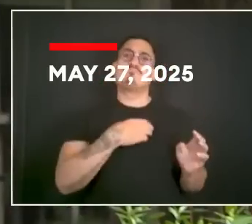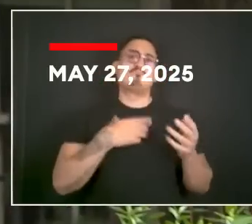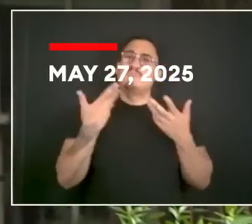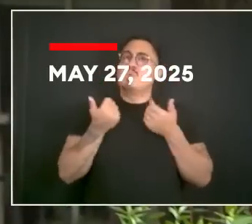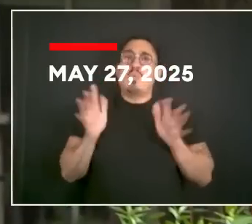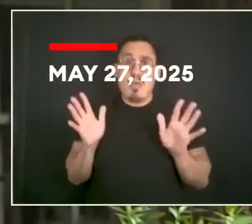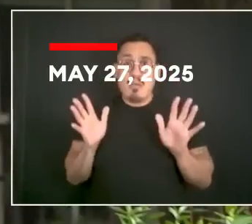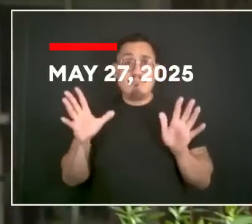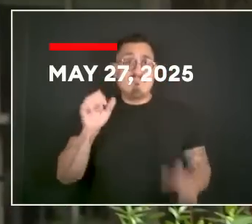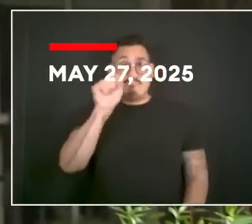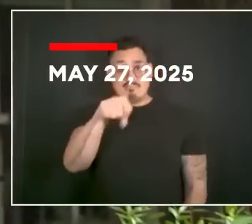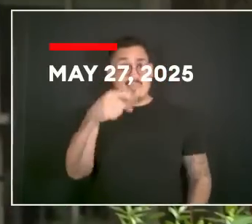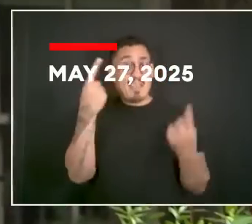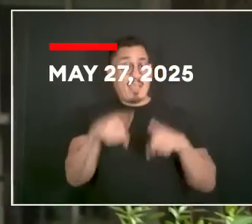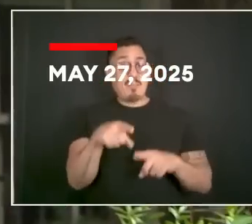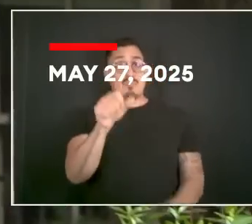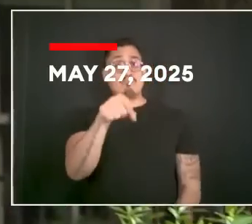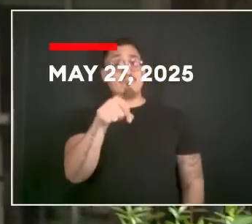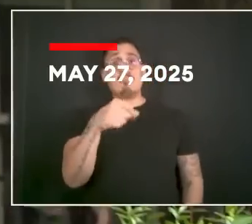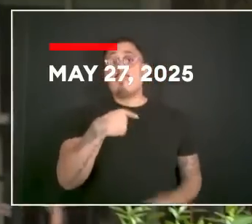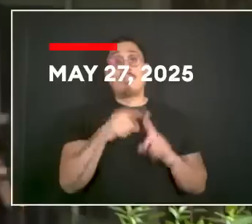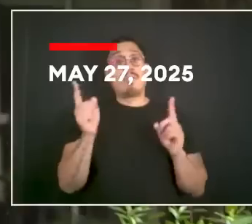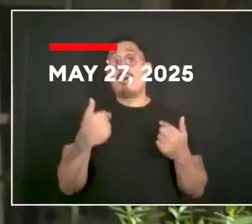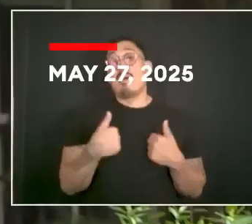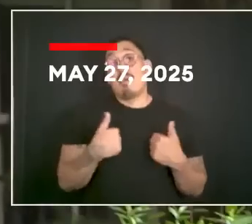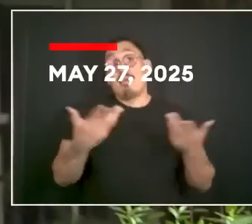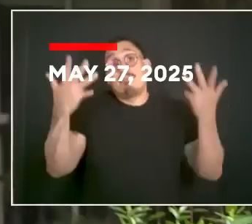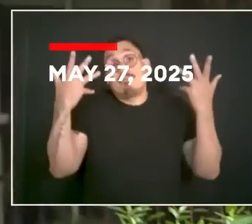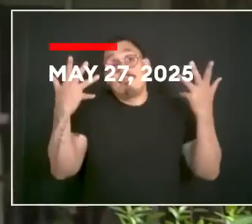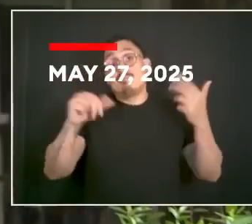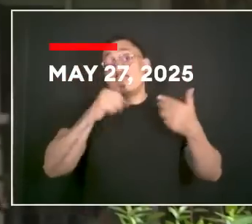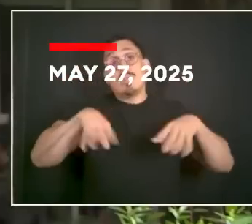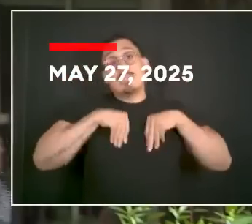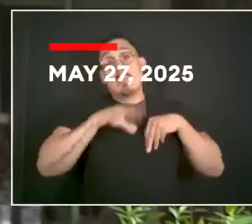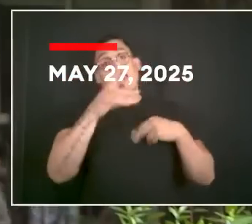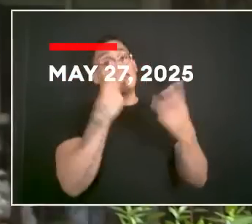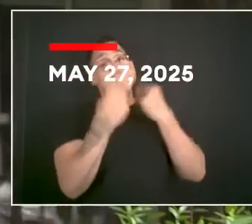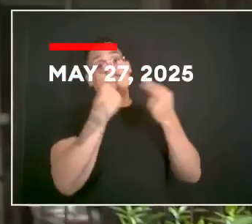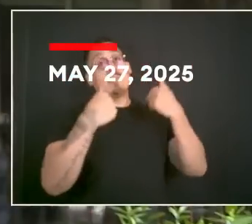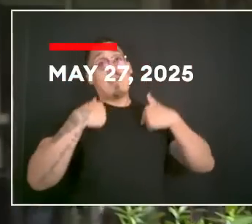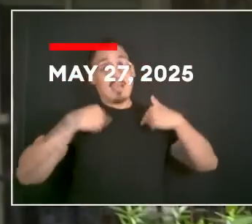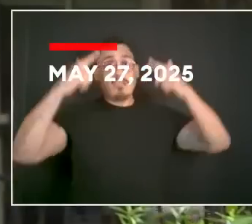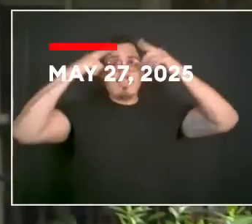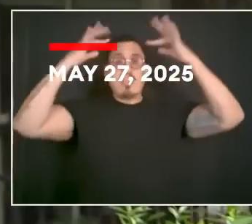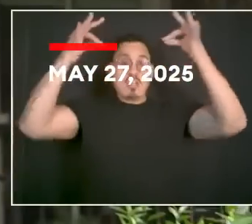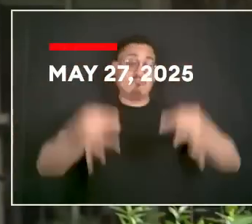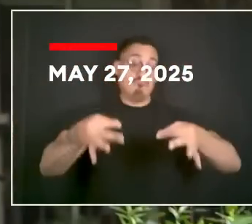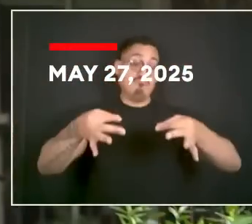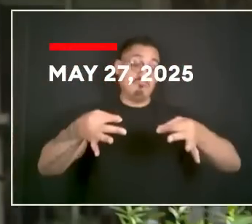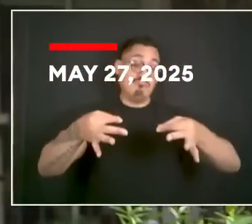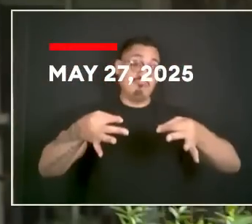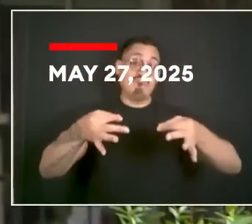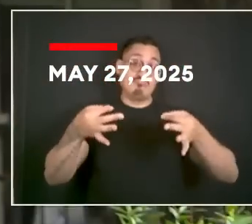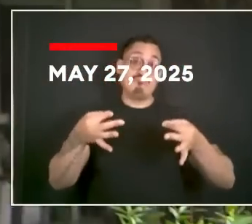superseded? And when I came into office, I told the DOT that you have to listen to communities and